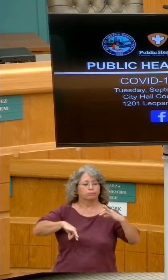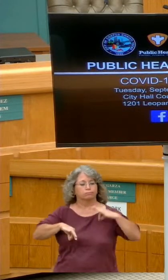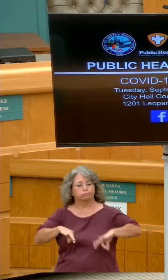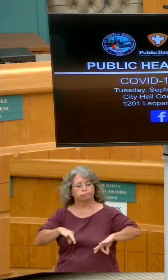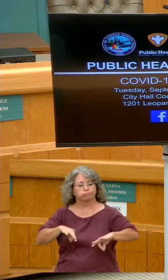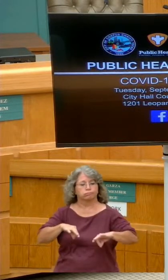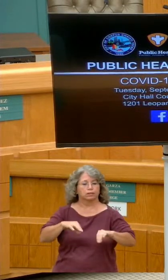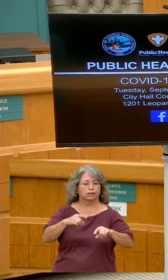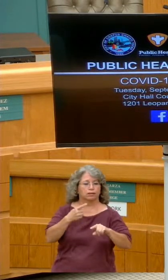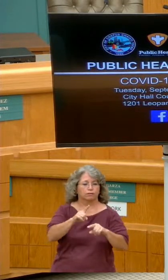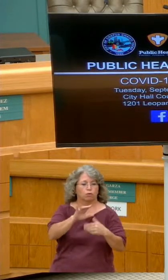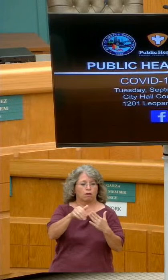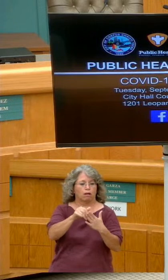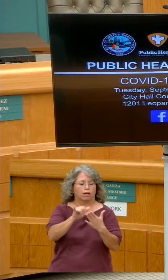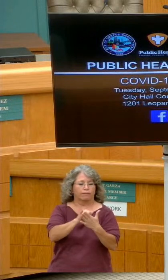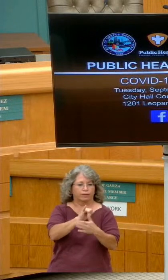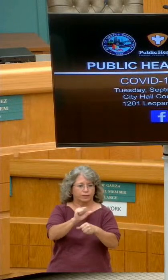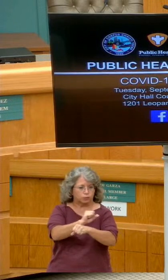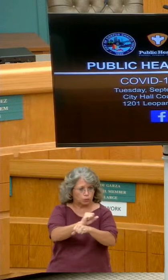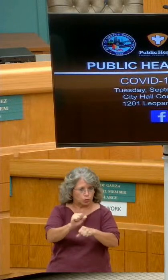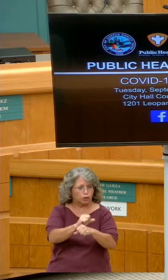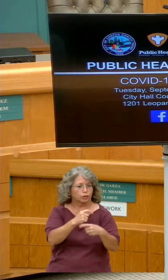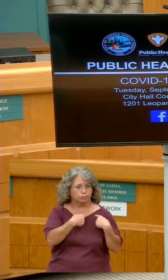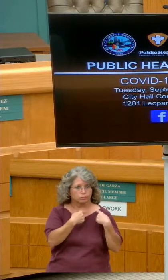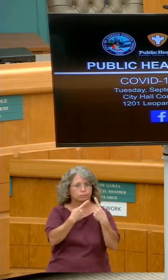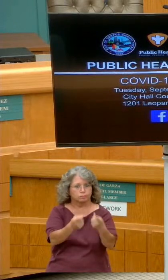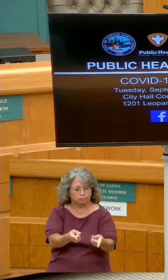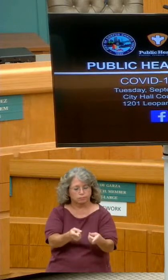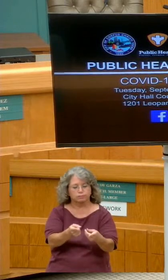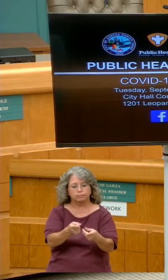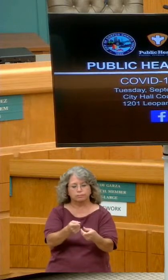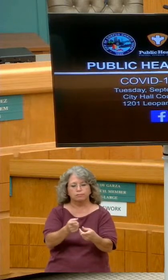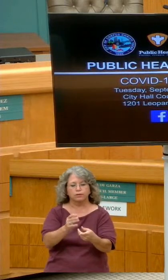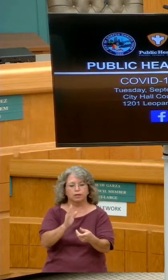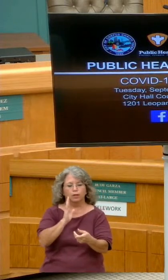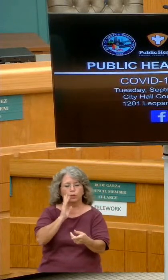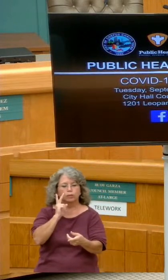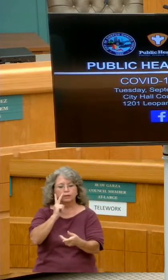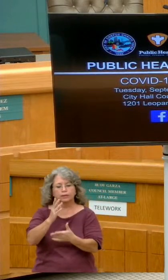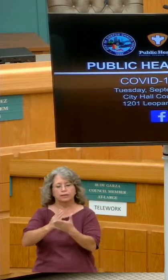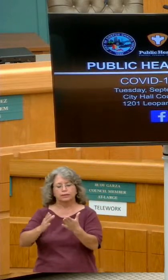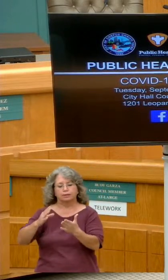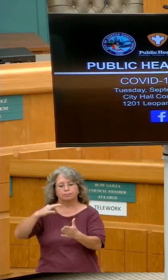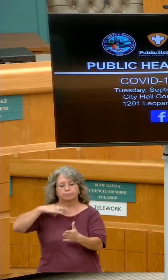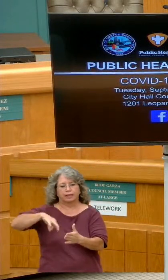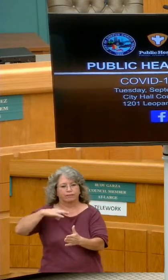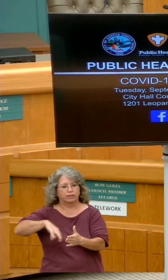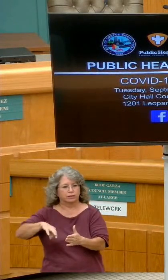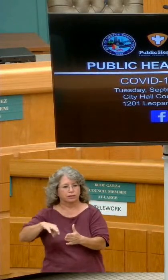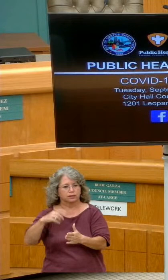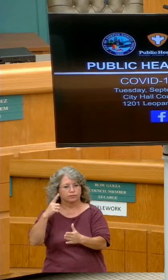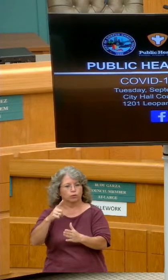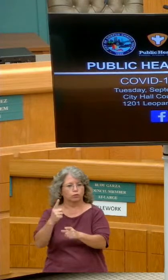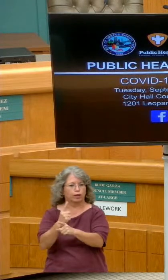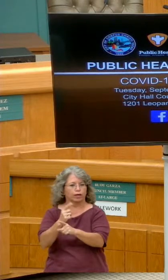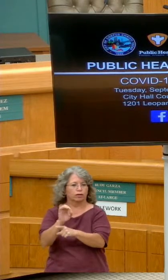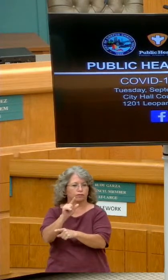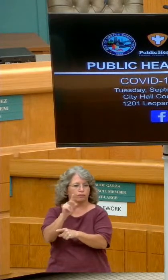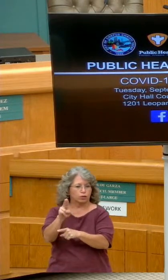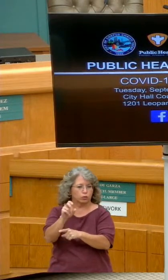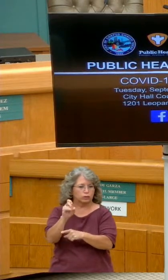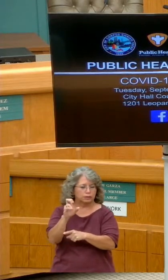well pay significant dividends under the normal regular flu season.